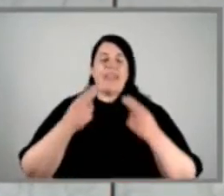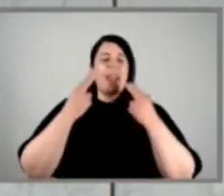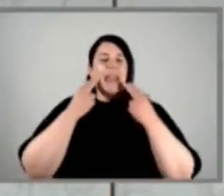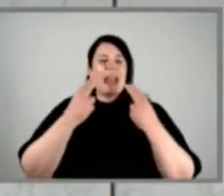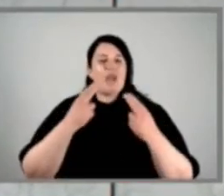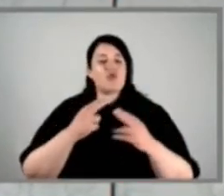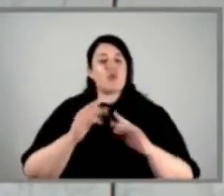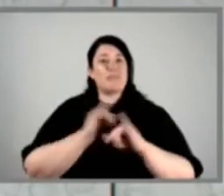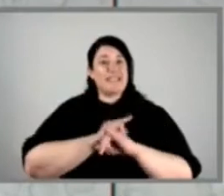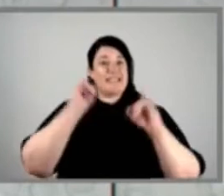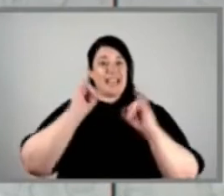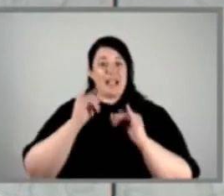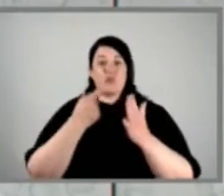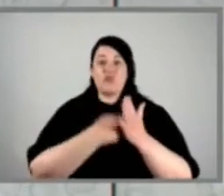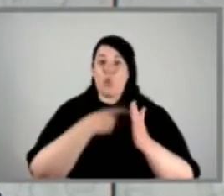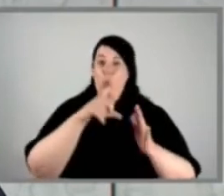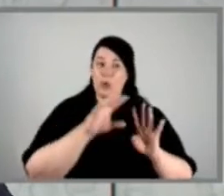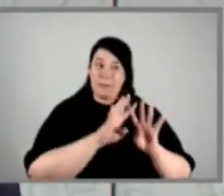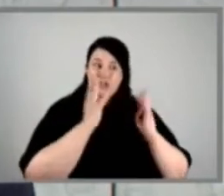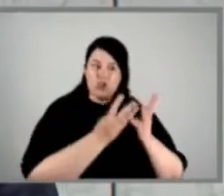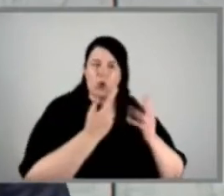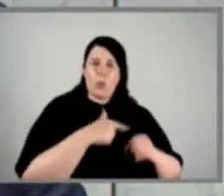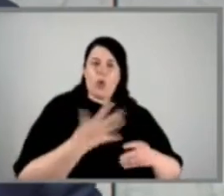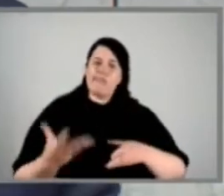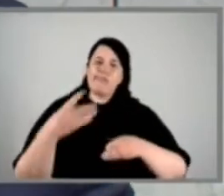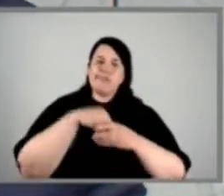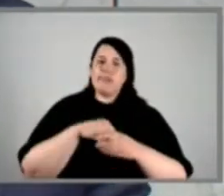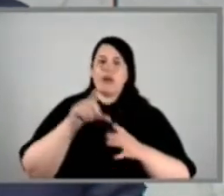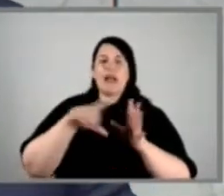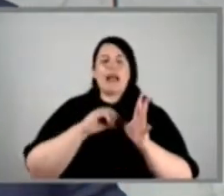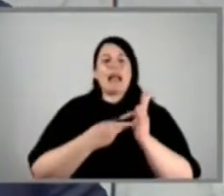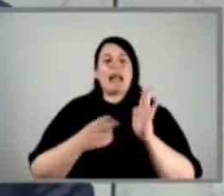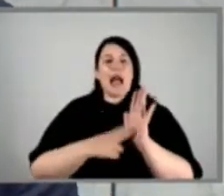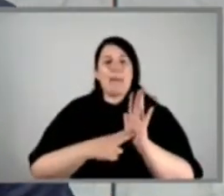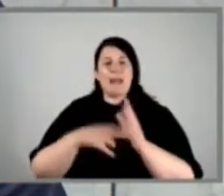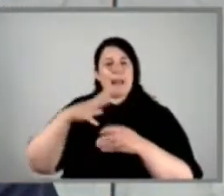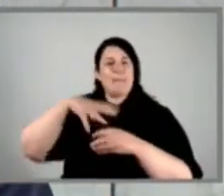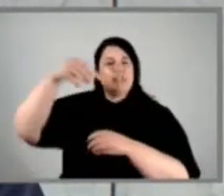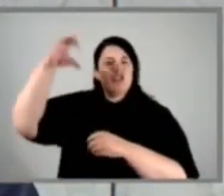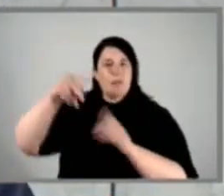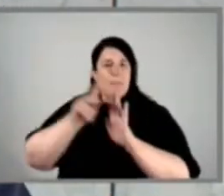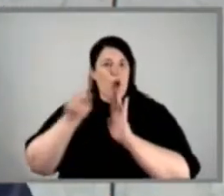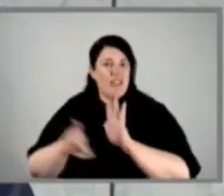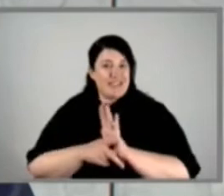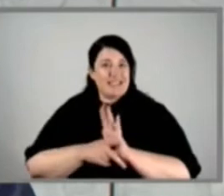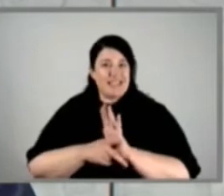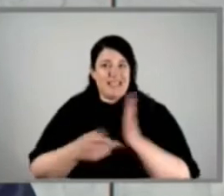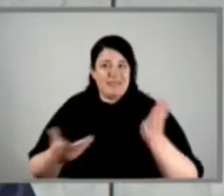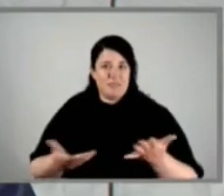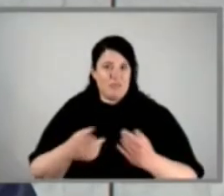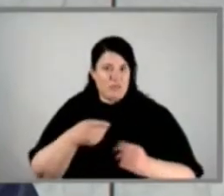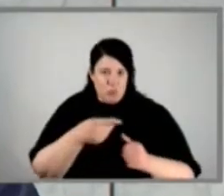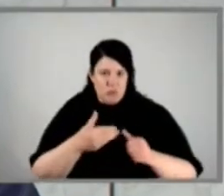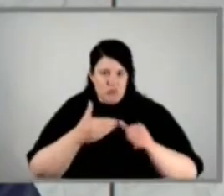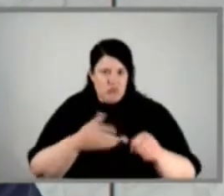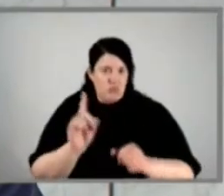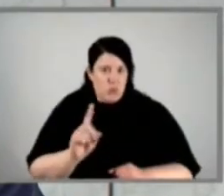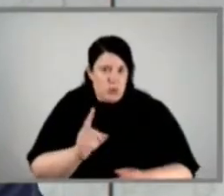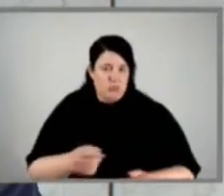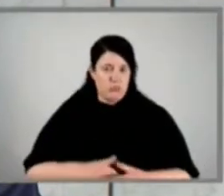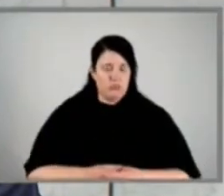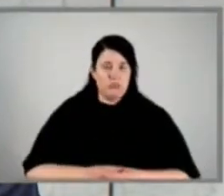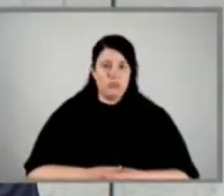to carbon emissions policy, a commitment to net zero by 2050. What's your reaction to them? What's your message to them?